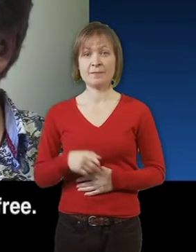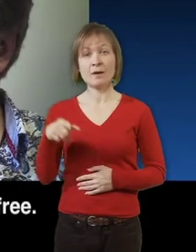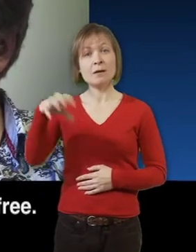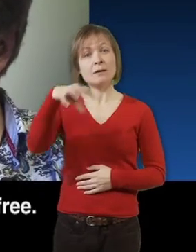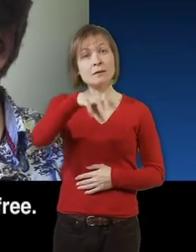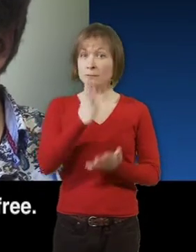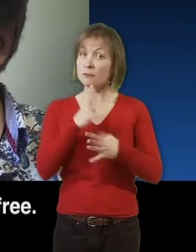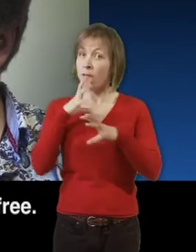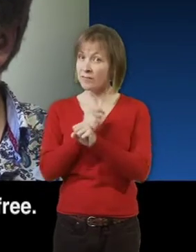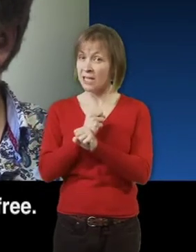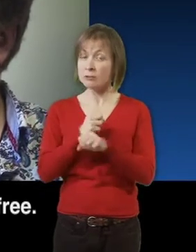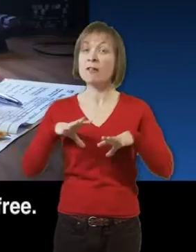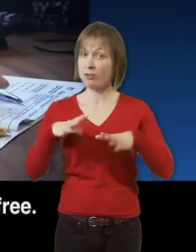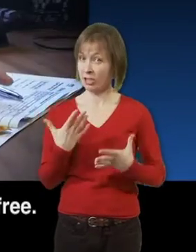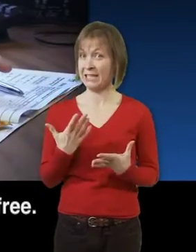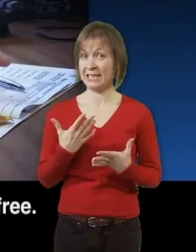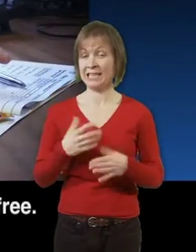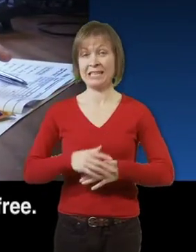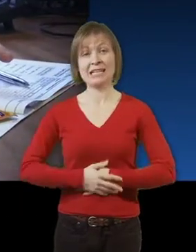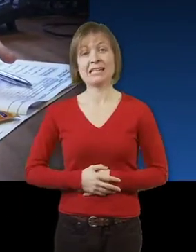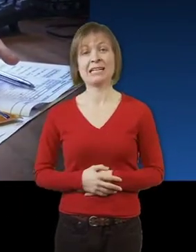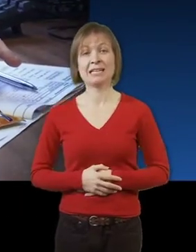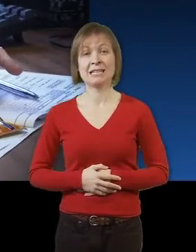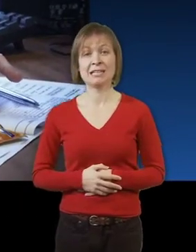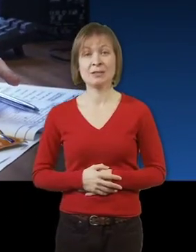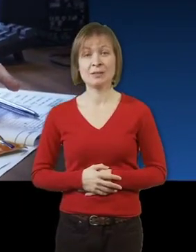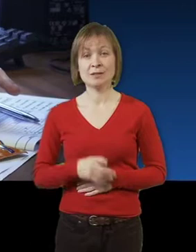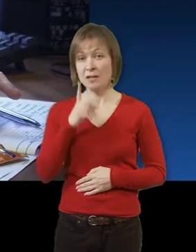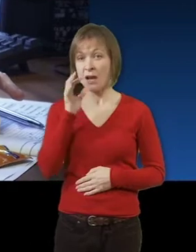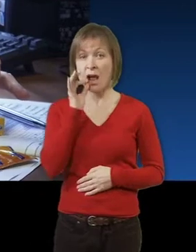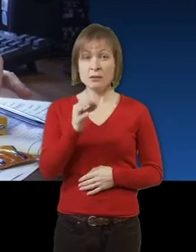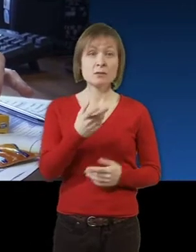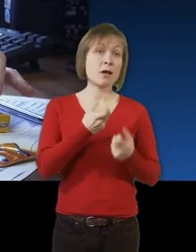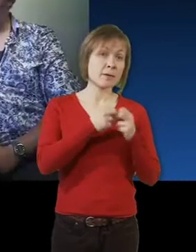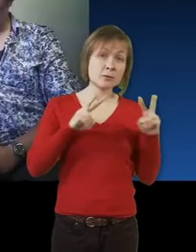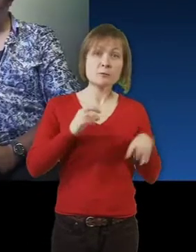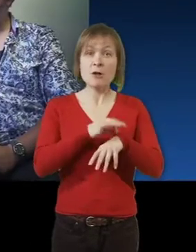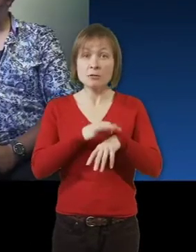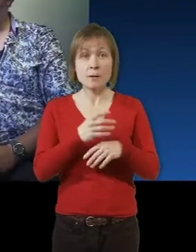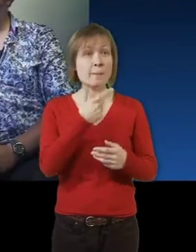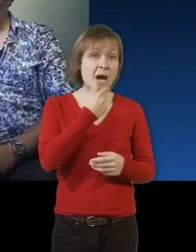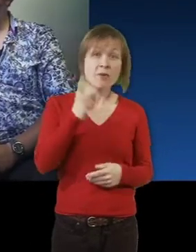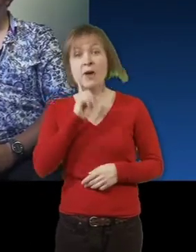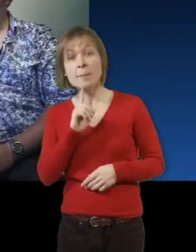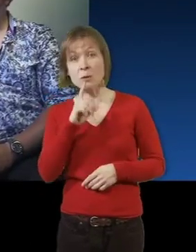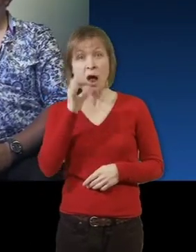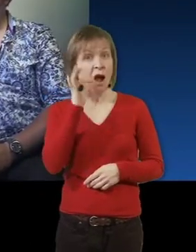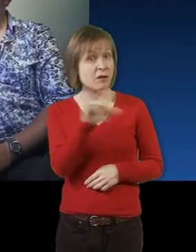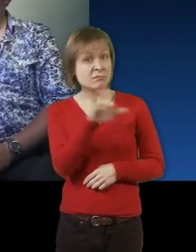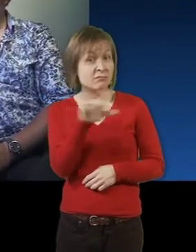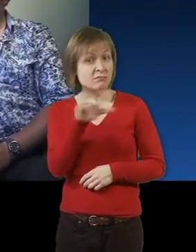The clinics are confidential and free. You can ask to see a male or female doctor or nurse.